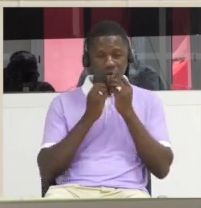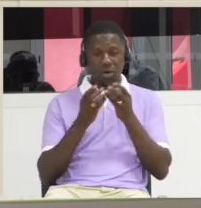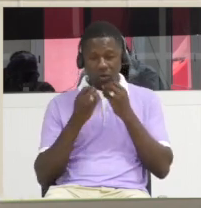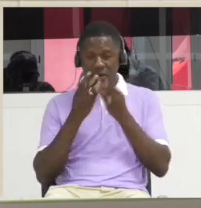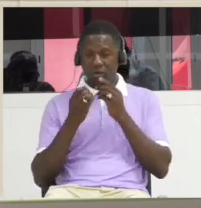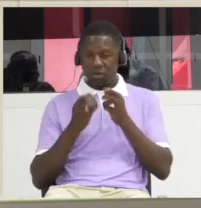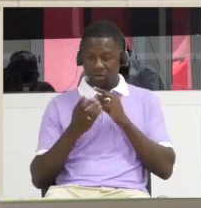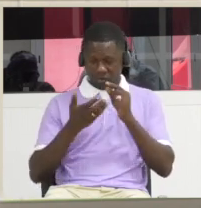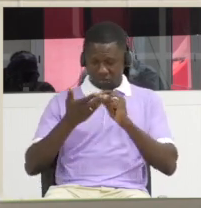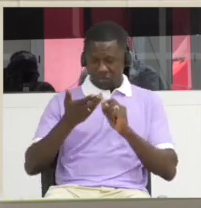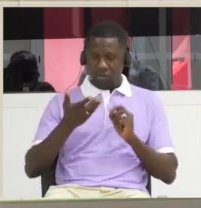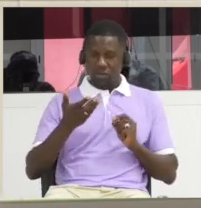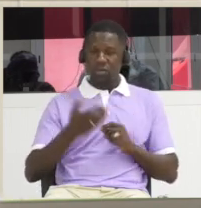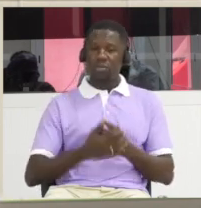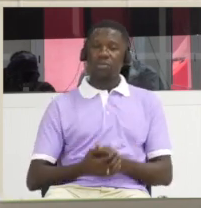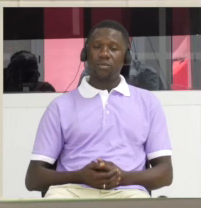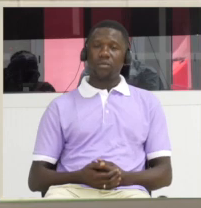meeting.